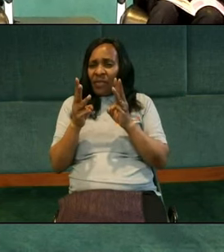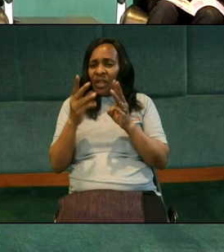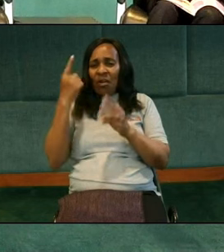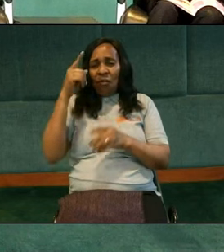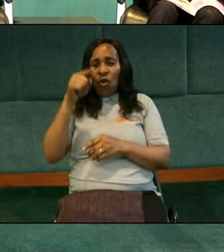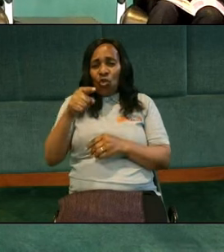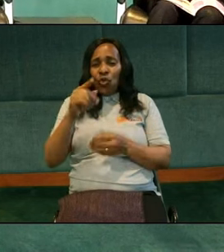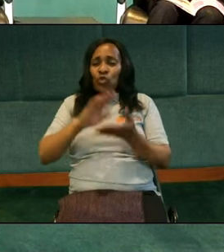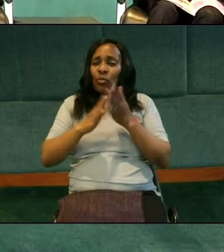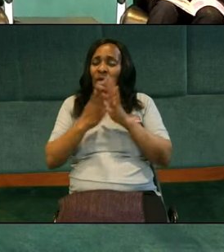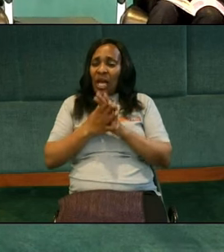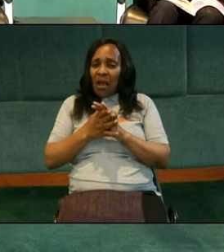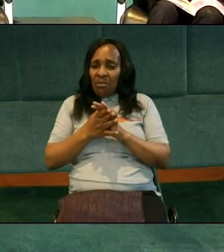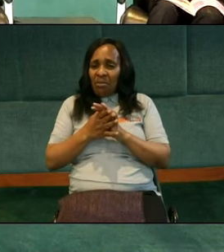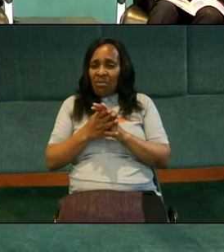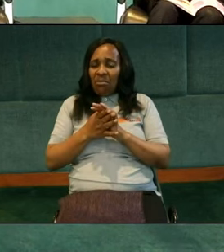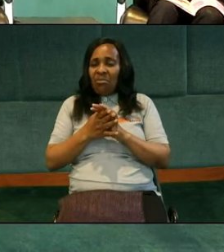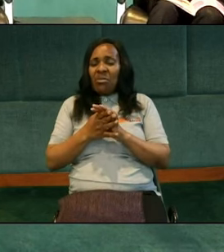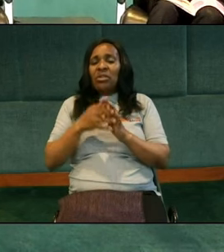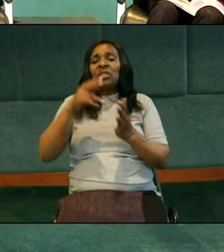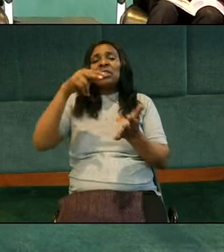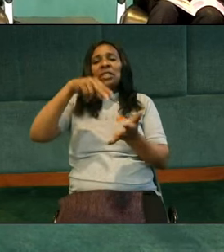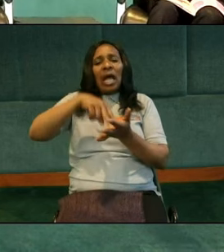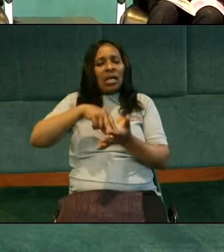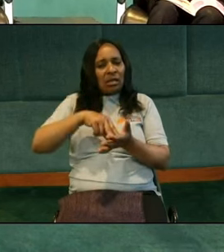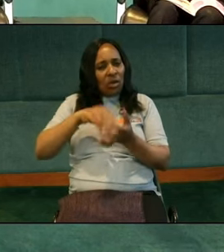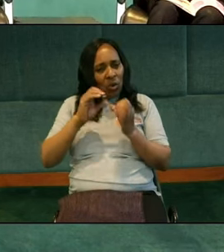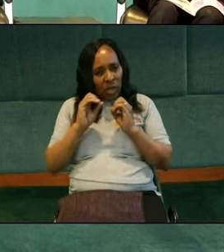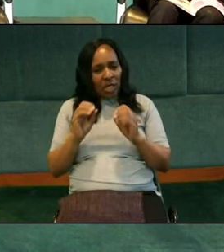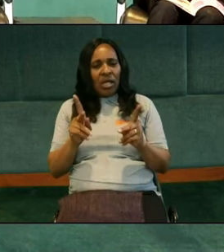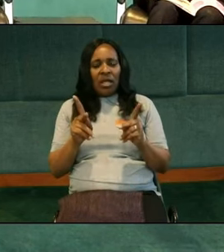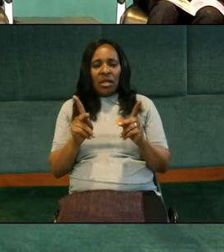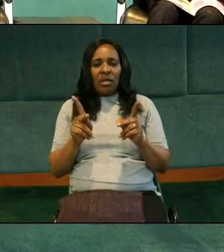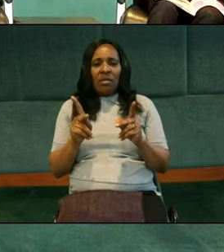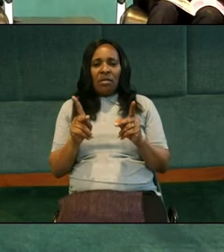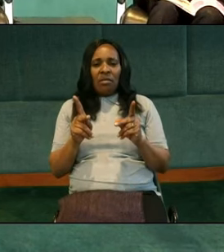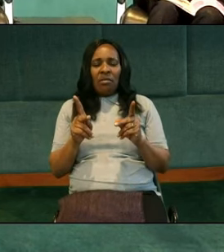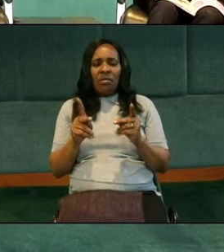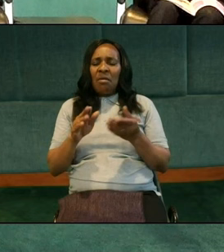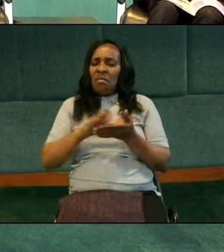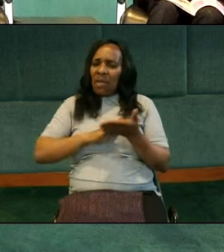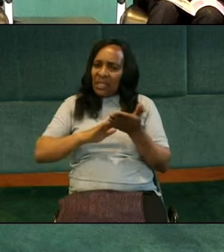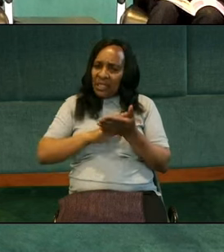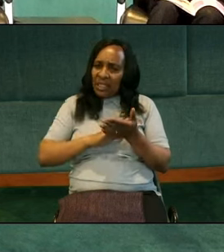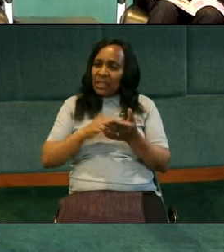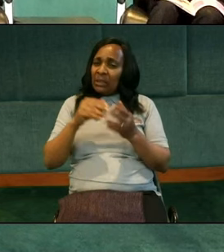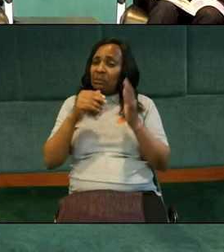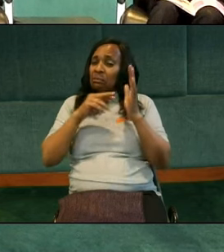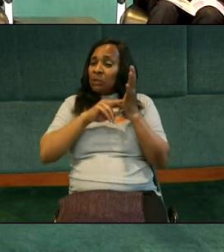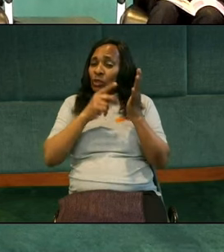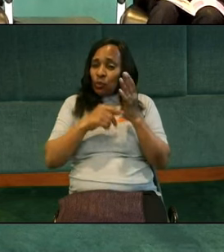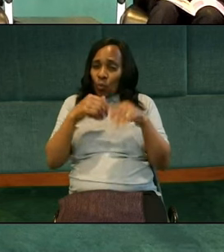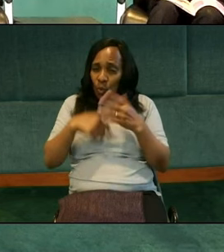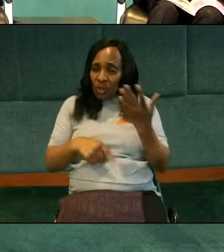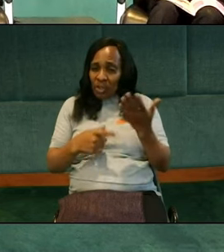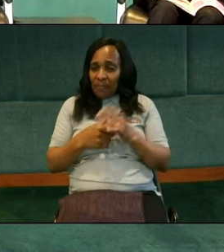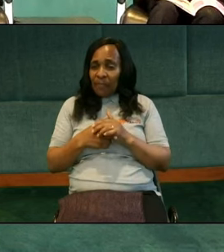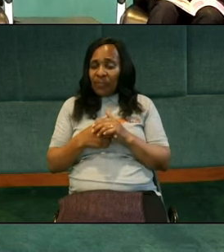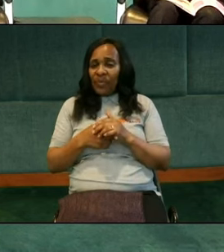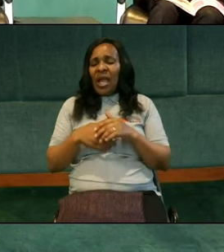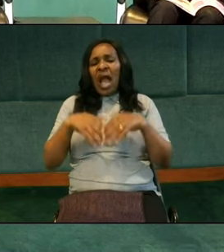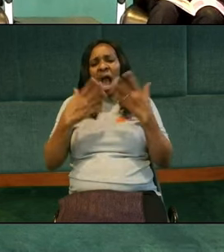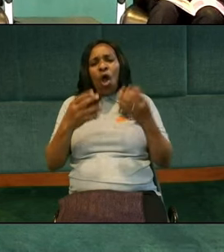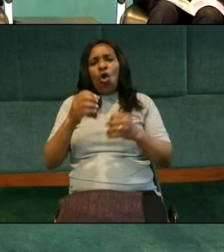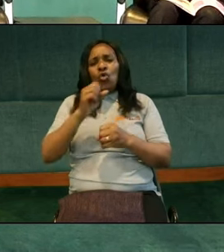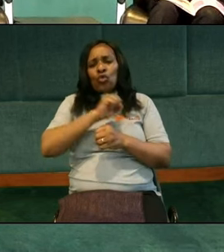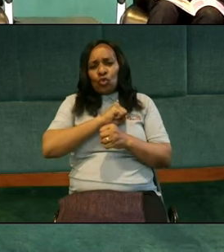For you to become dizzy, first you have to be upright, you have to be okay. This basically symbolized how